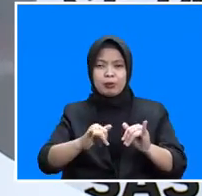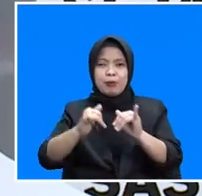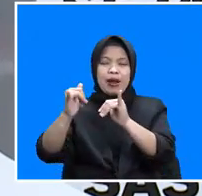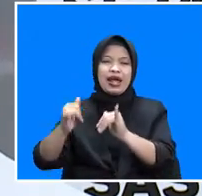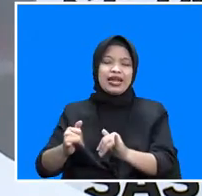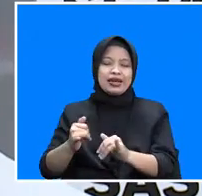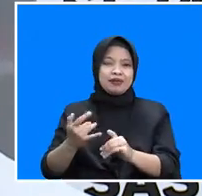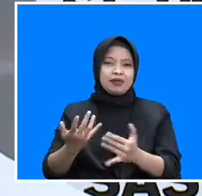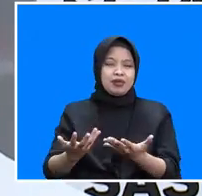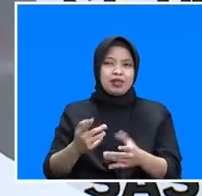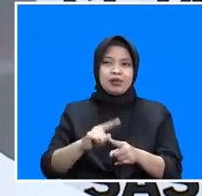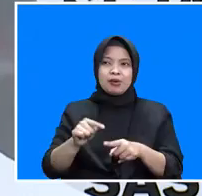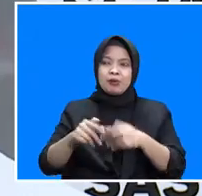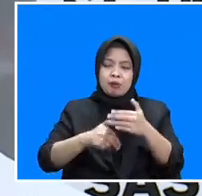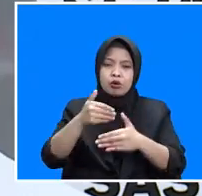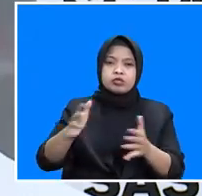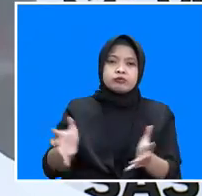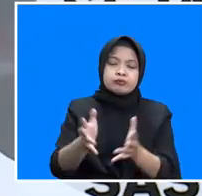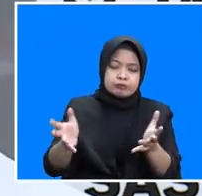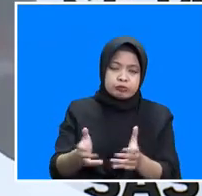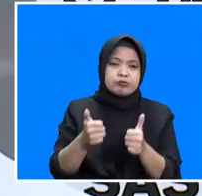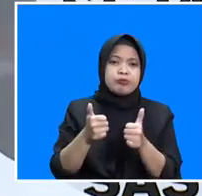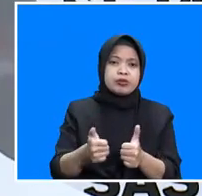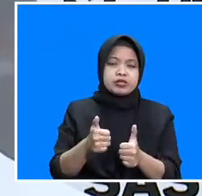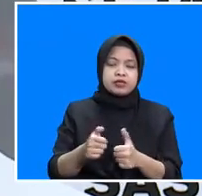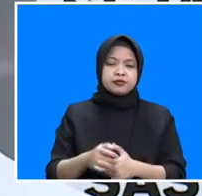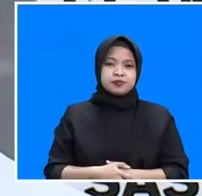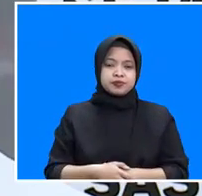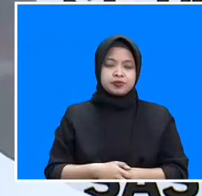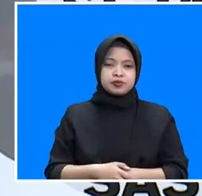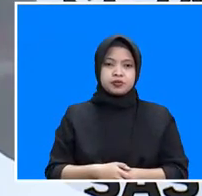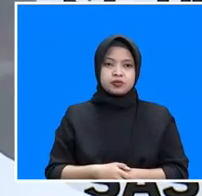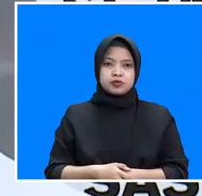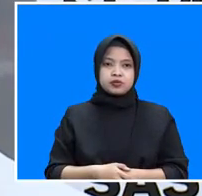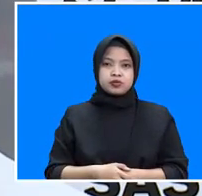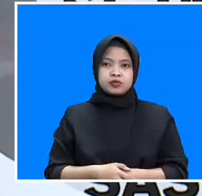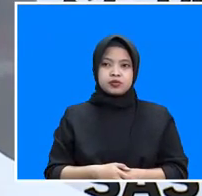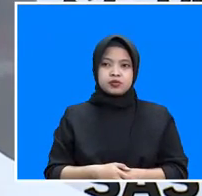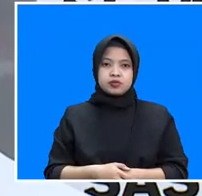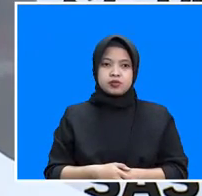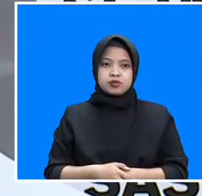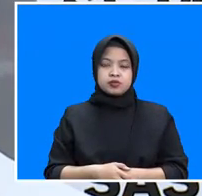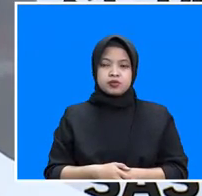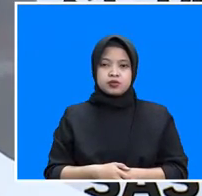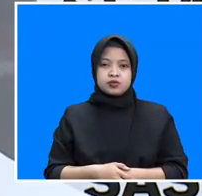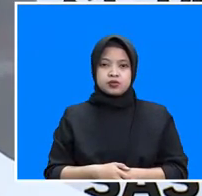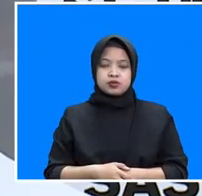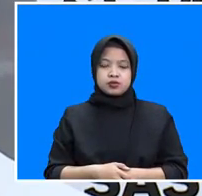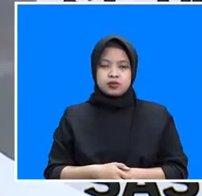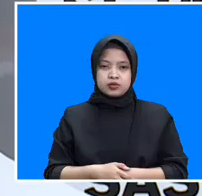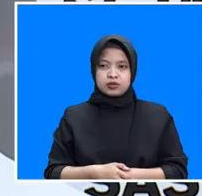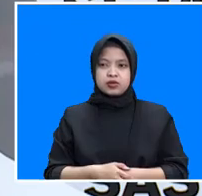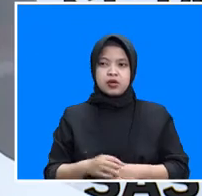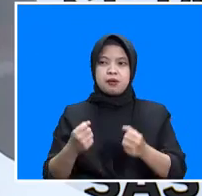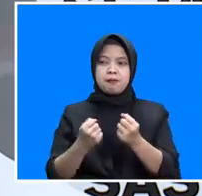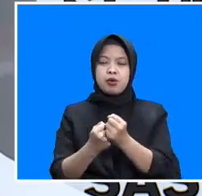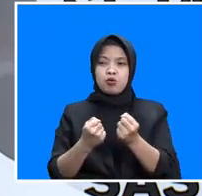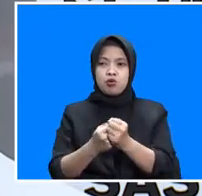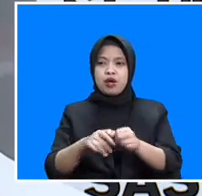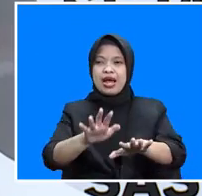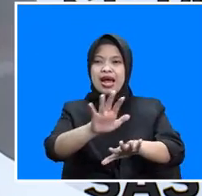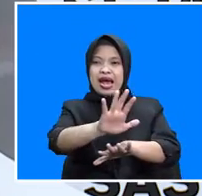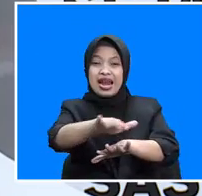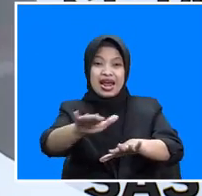approach to that sounds incredibly, comprehensive and fantastic. So this also includes, supporting young people to